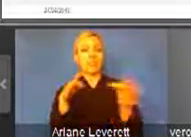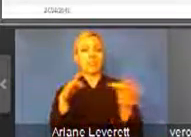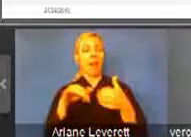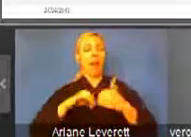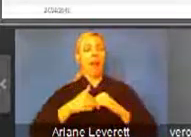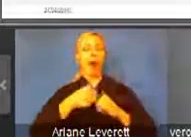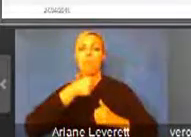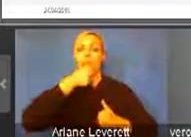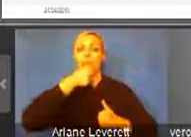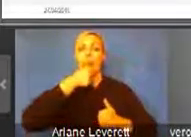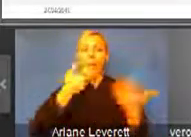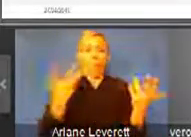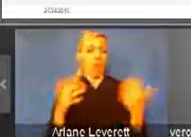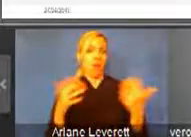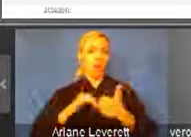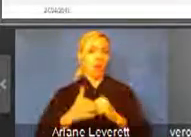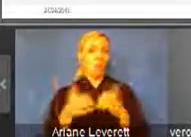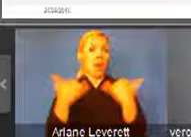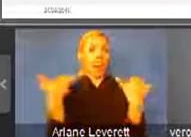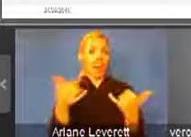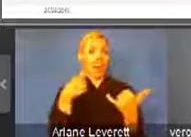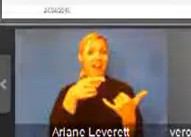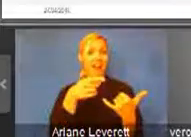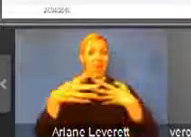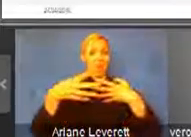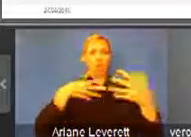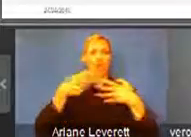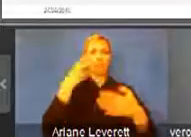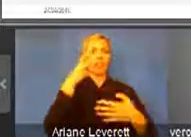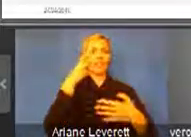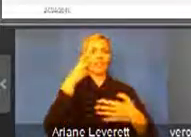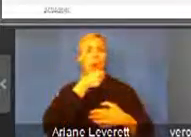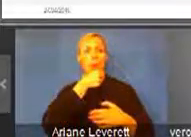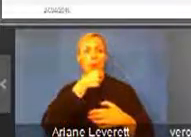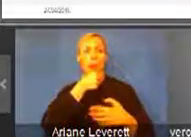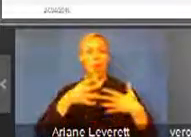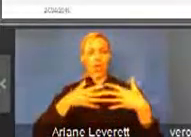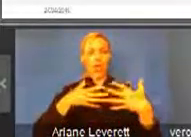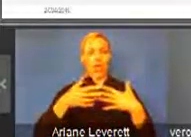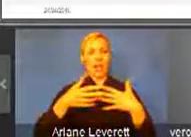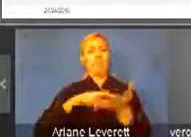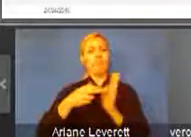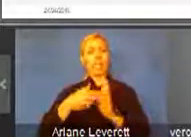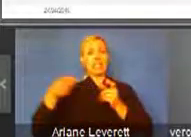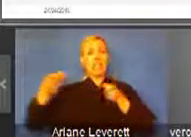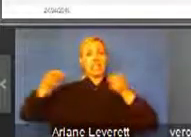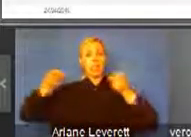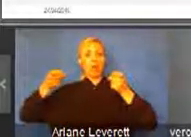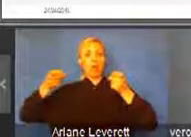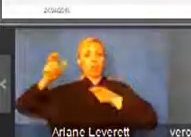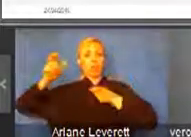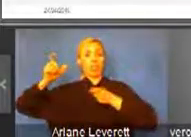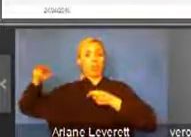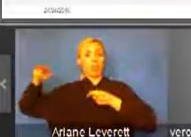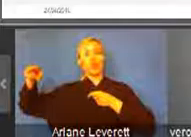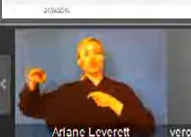Your microphone is now gray. That means that it has been turned off by the moderator and you cannot change